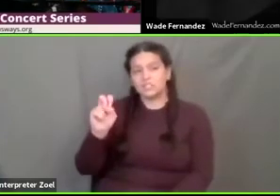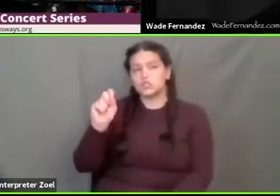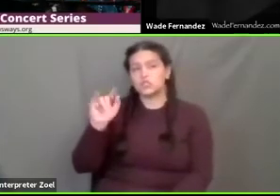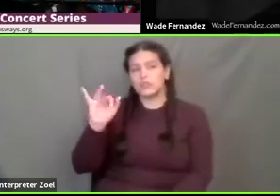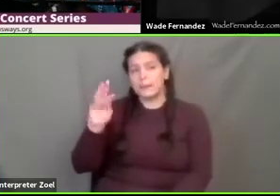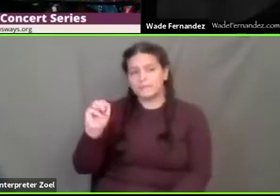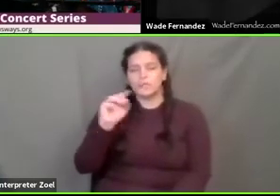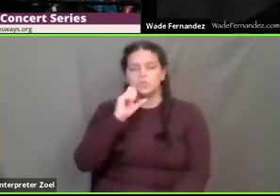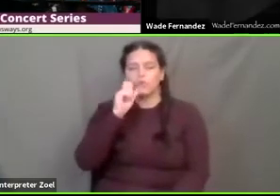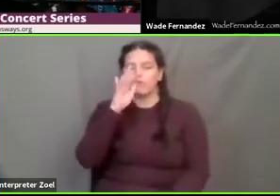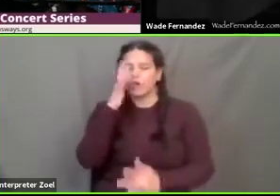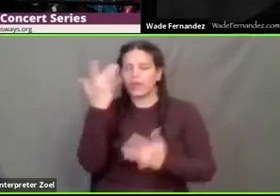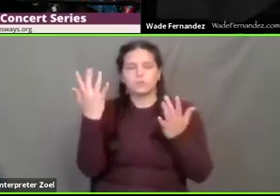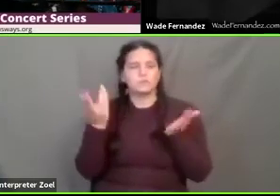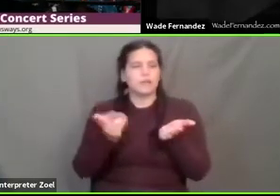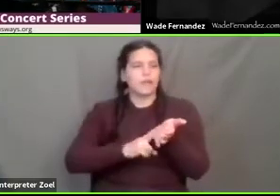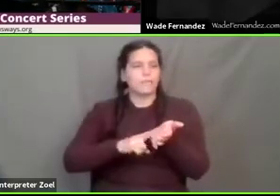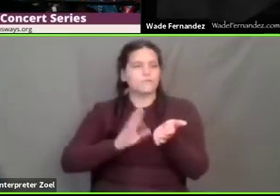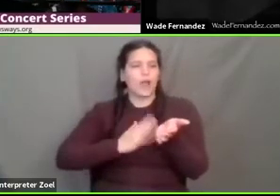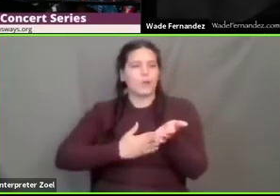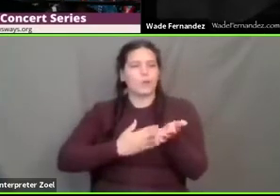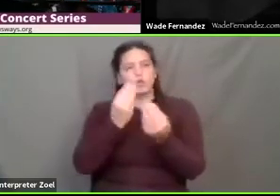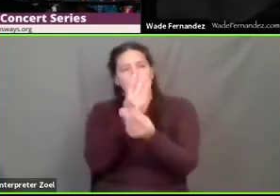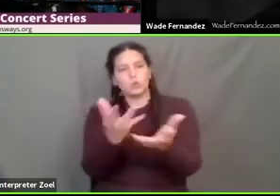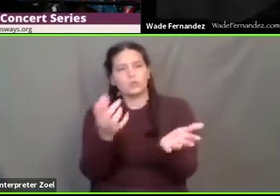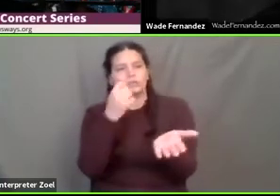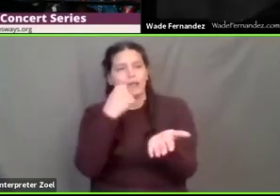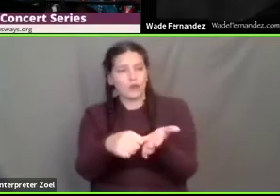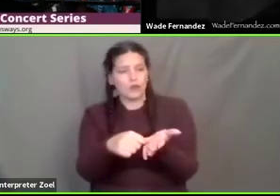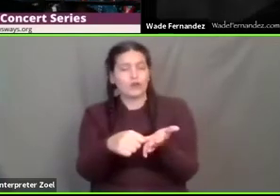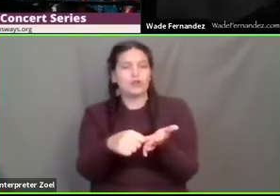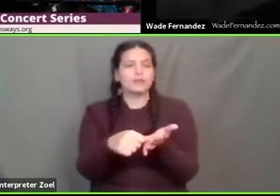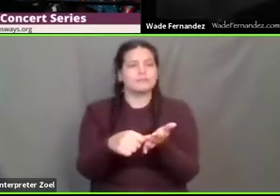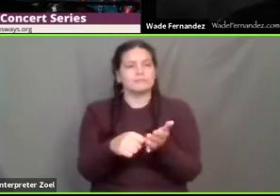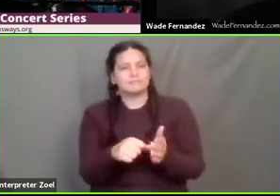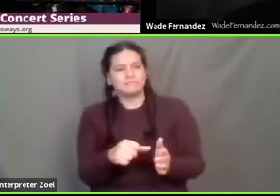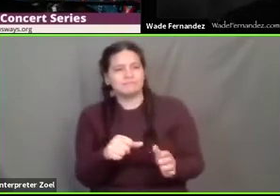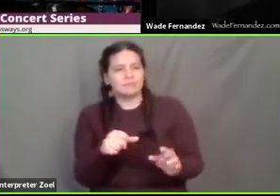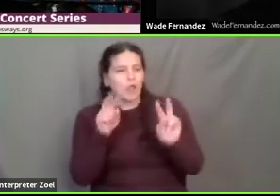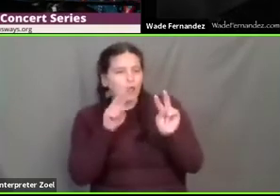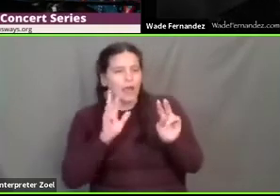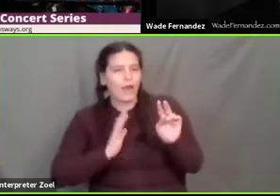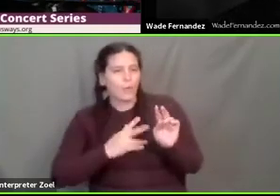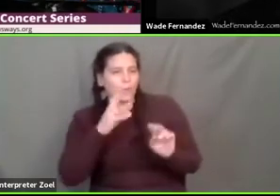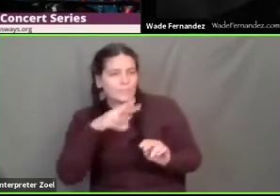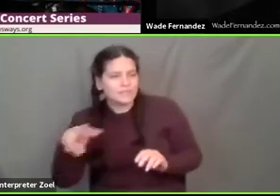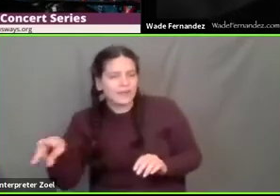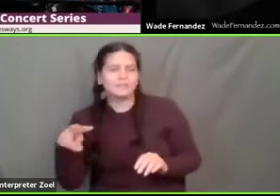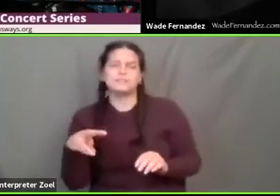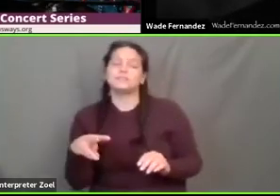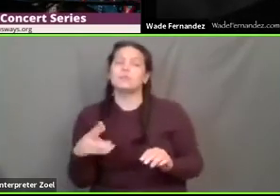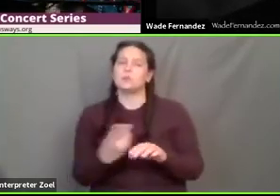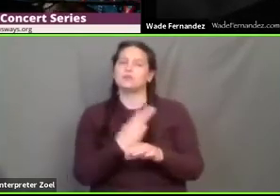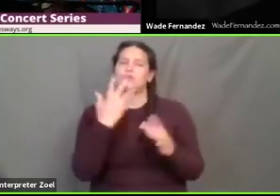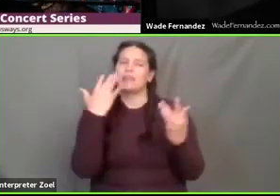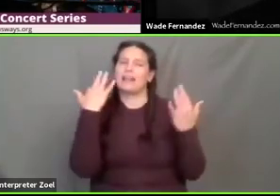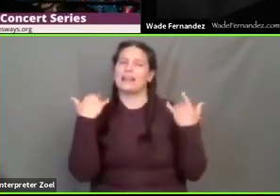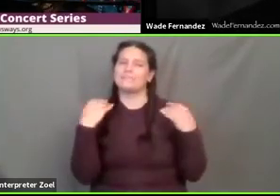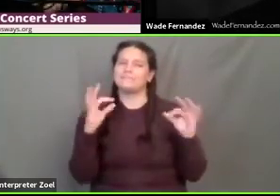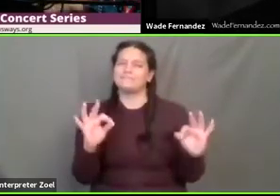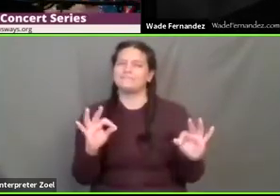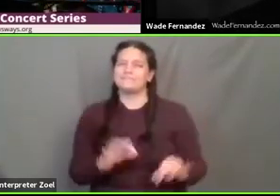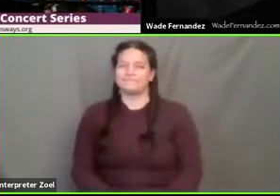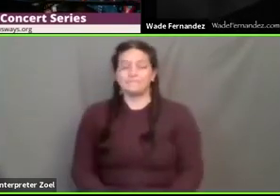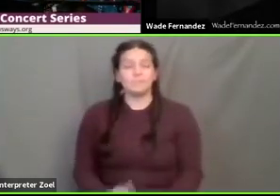to sign up for our newsletter and check out our website. It's very user-friendly. And I'd like to